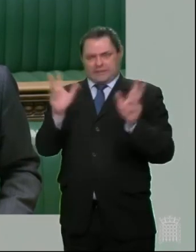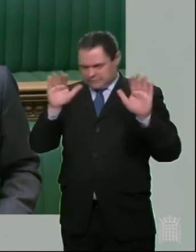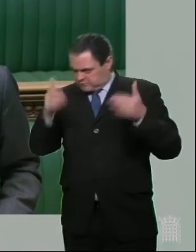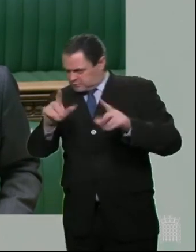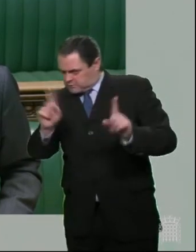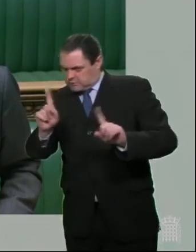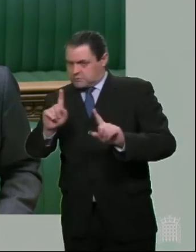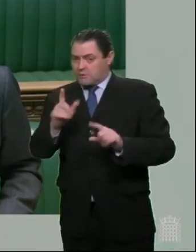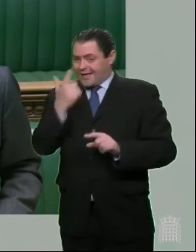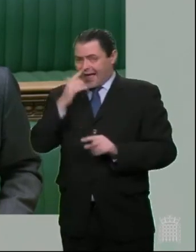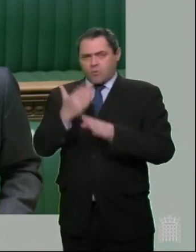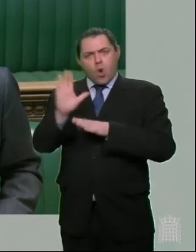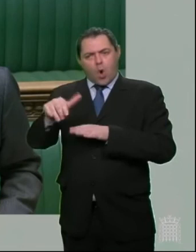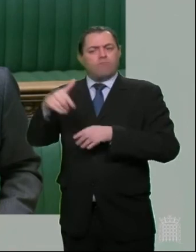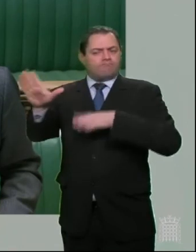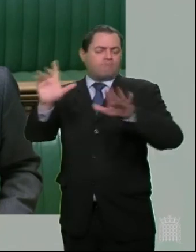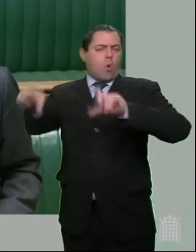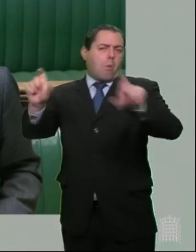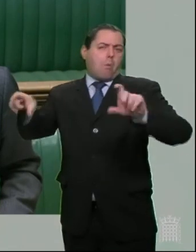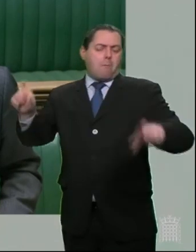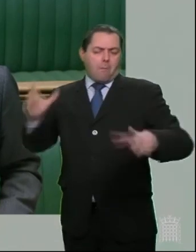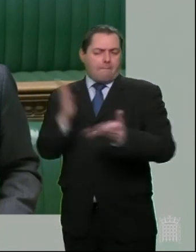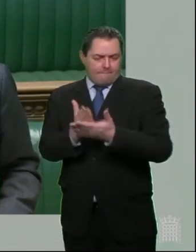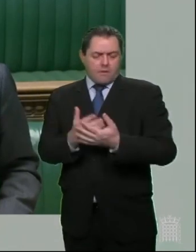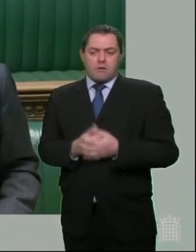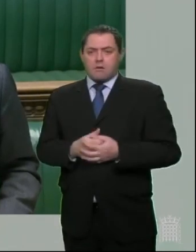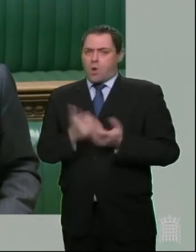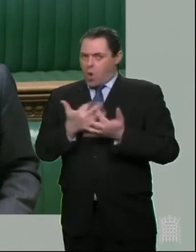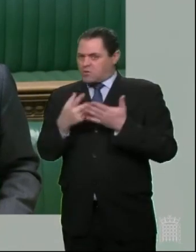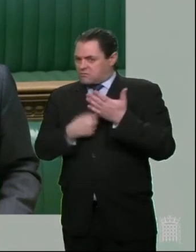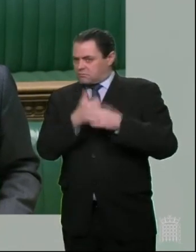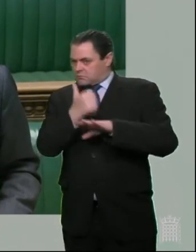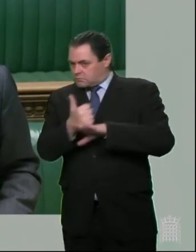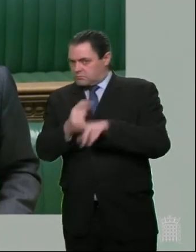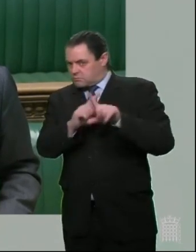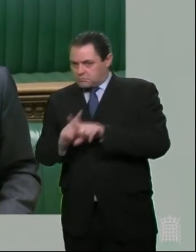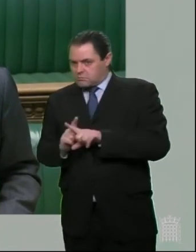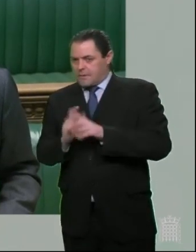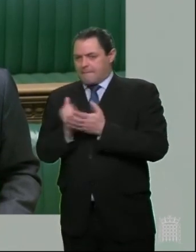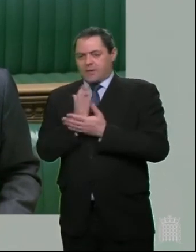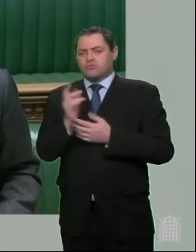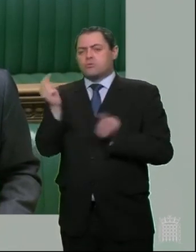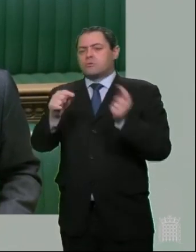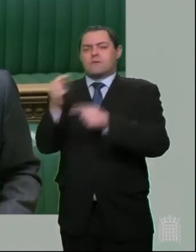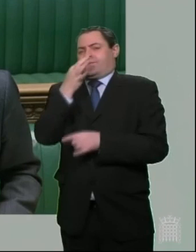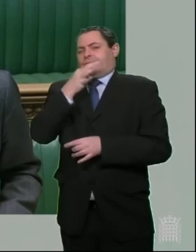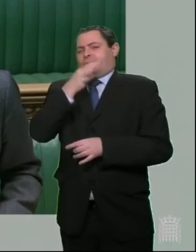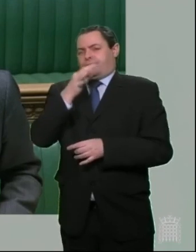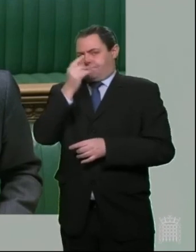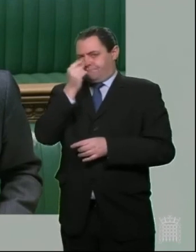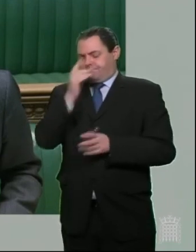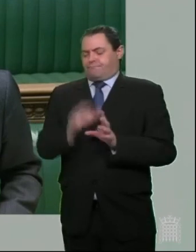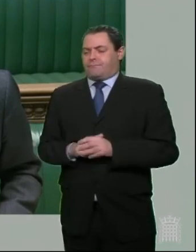can work from home are doing so. Measures have been taken to minimise the number of people on the site at any one